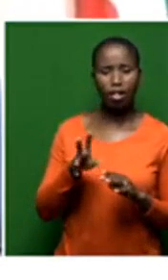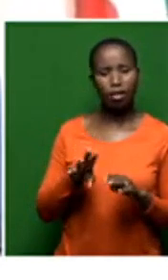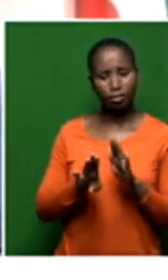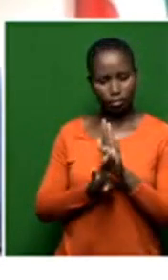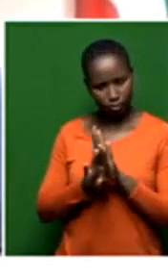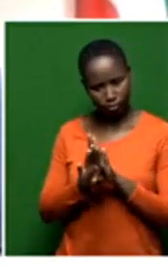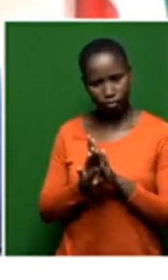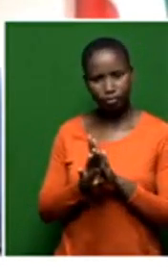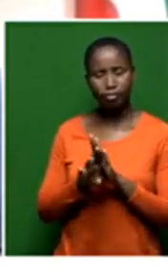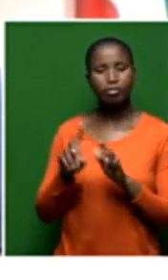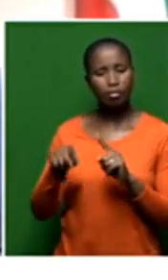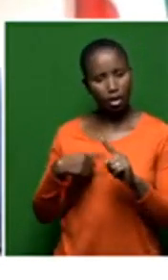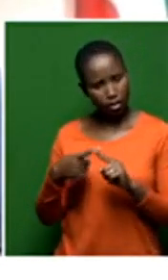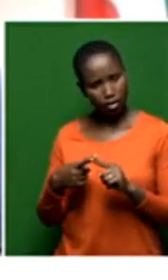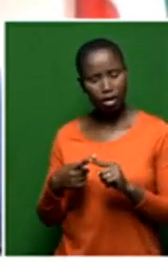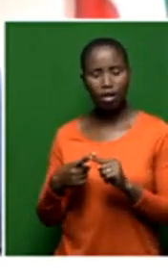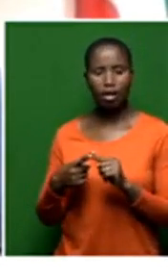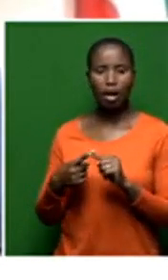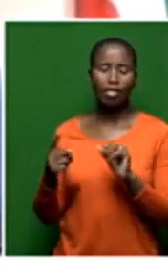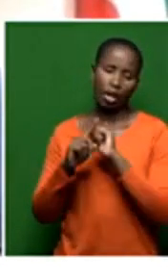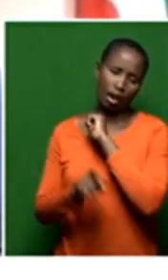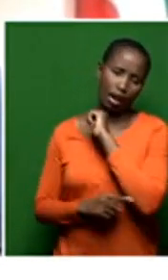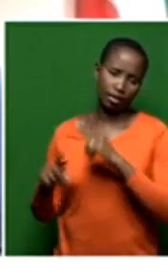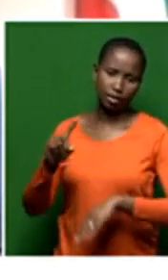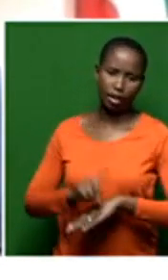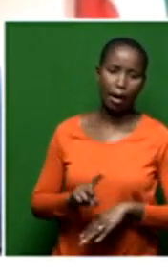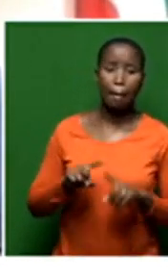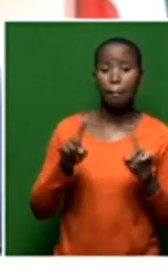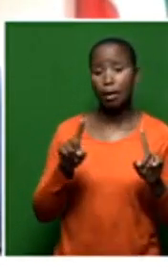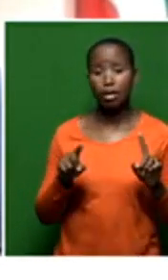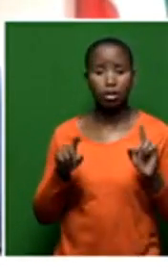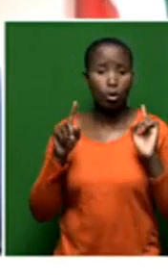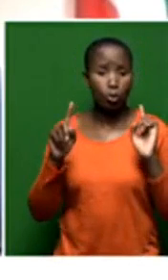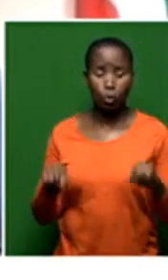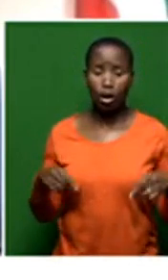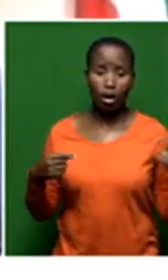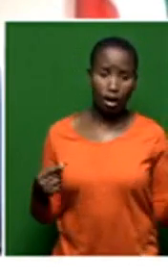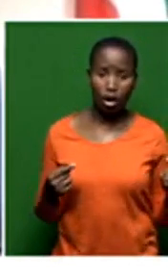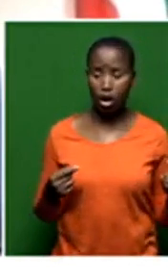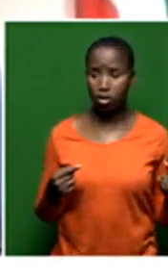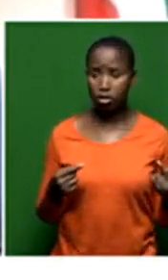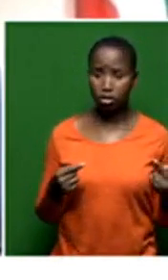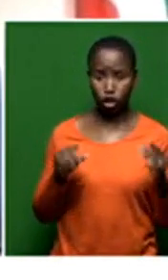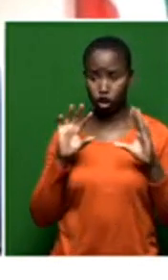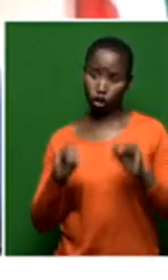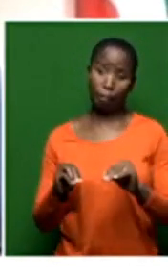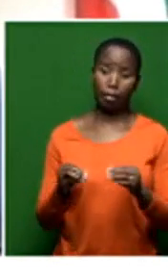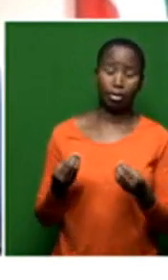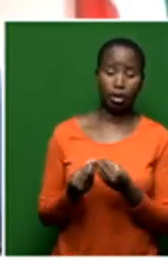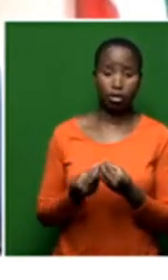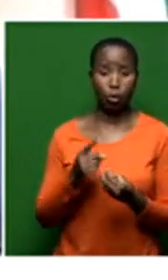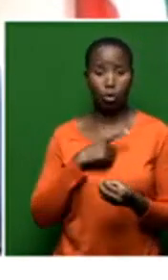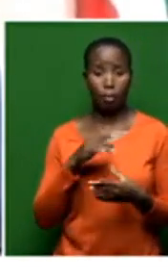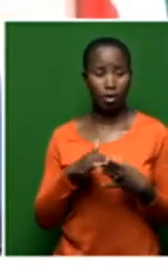through until the very last day. But we cannot be, demobilized by threats of